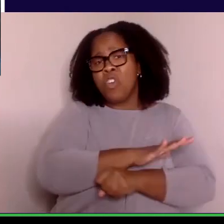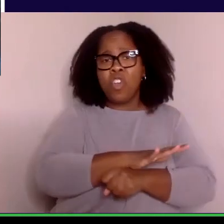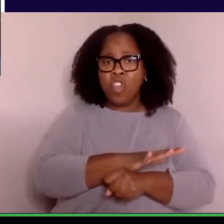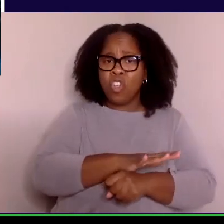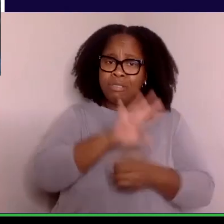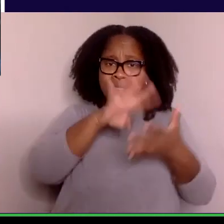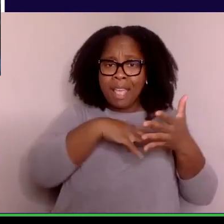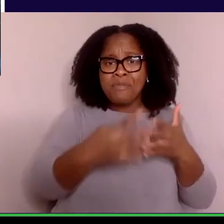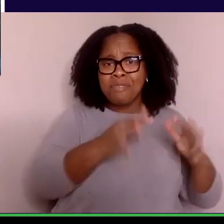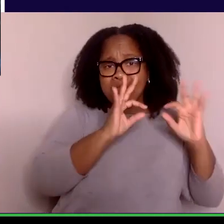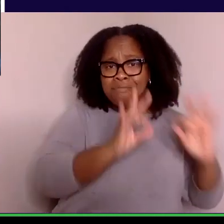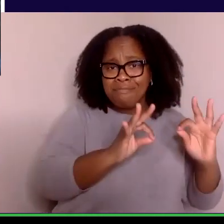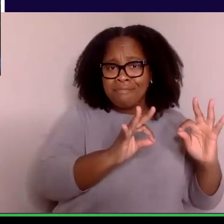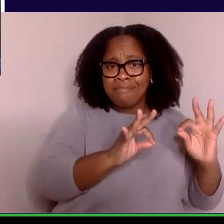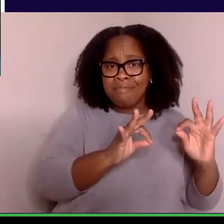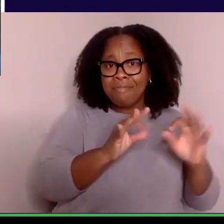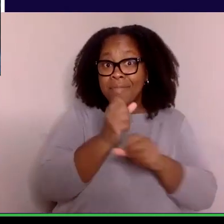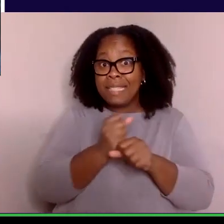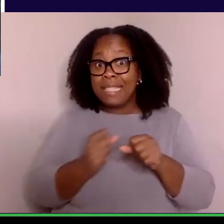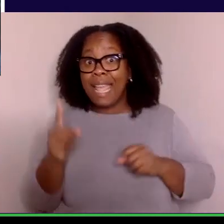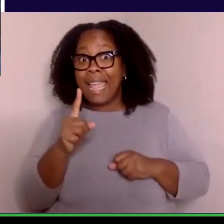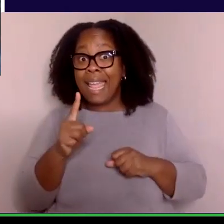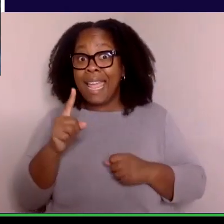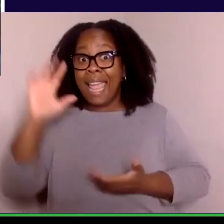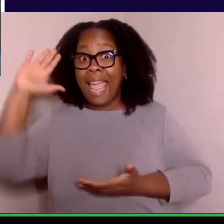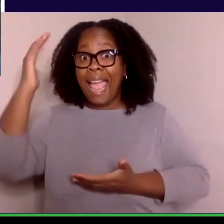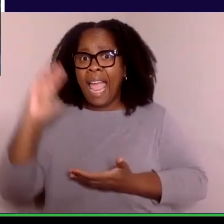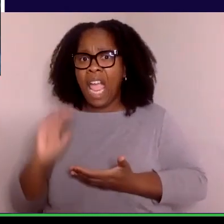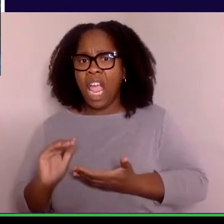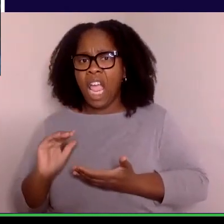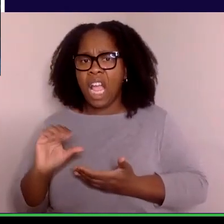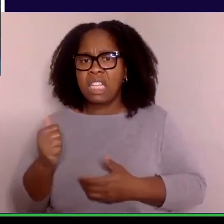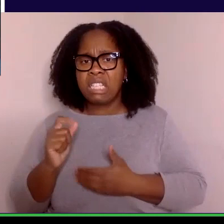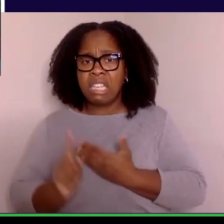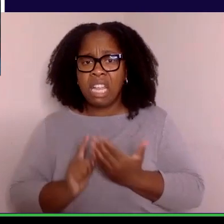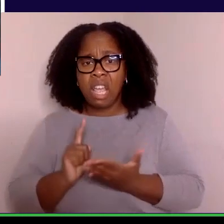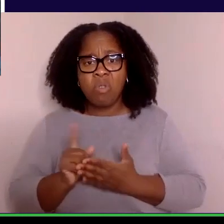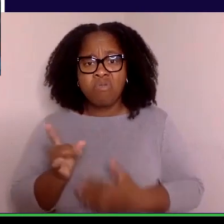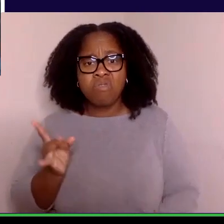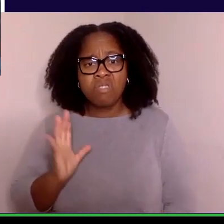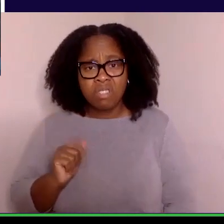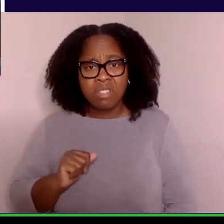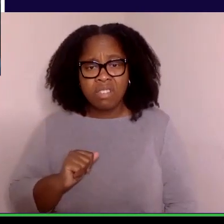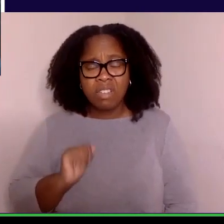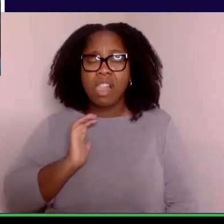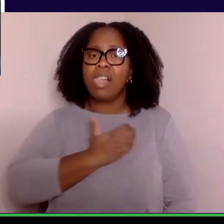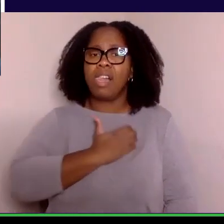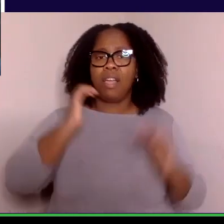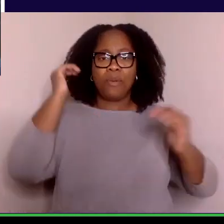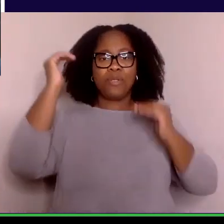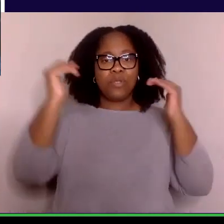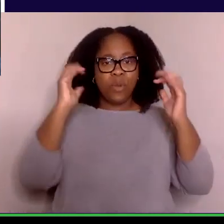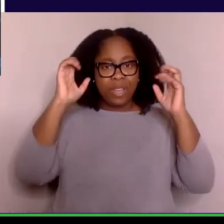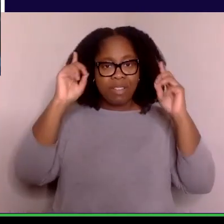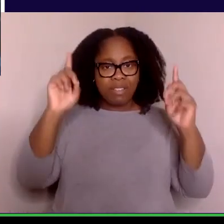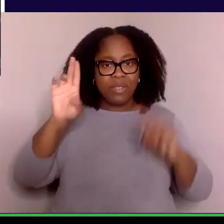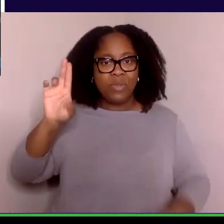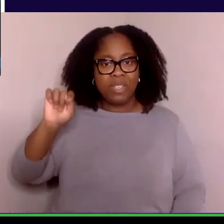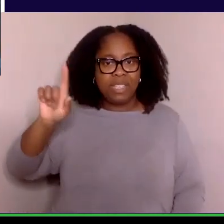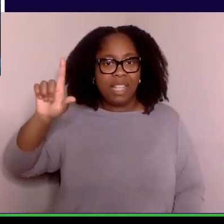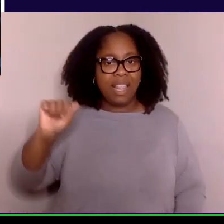year, only 10 hours. Our adult education UTLA community has